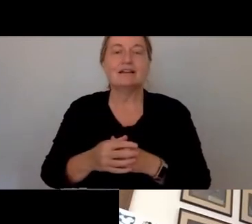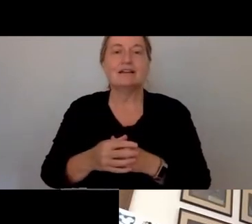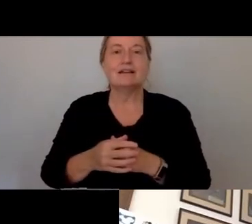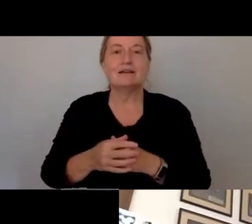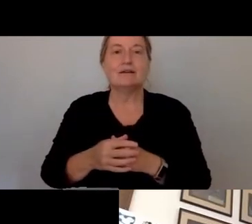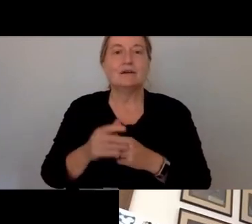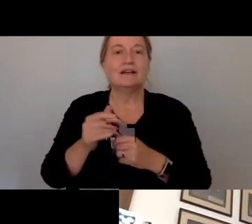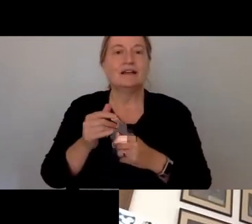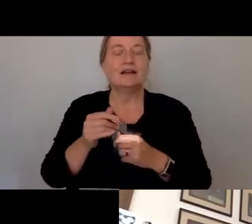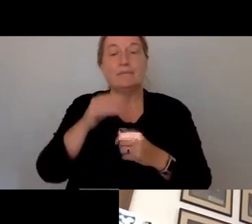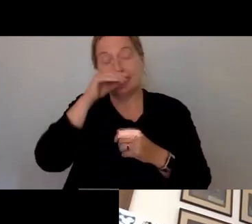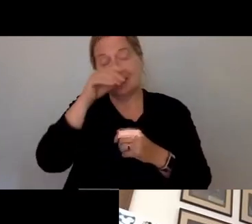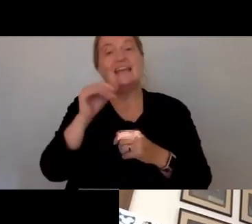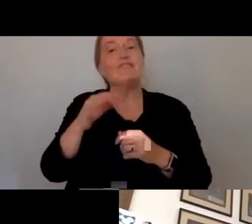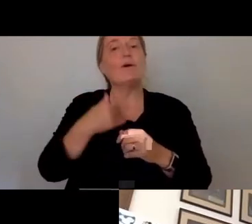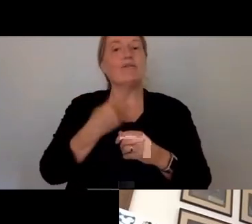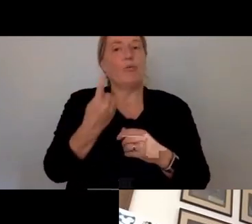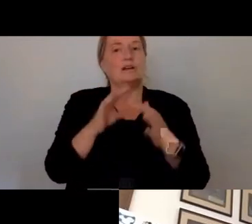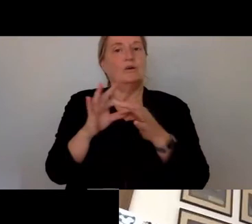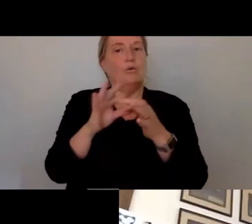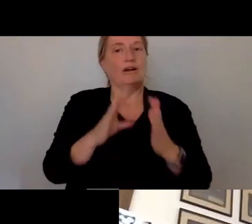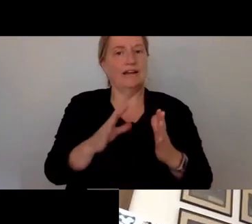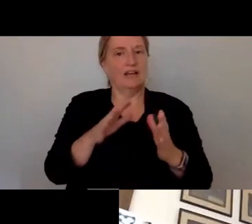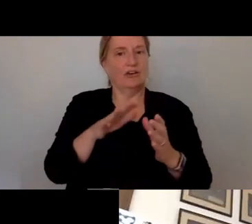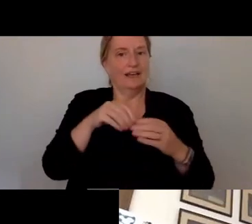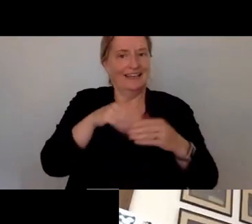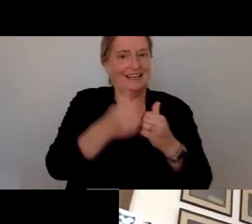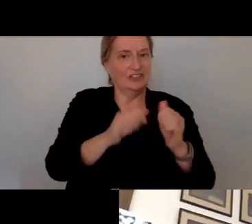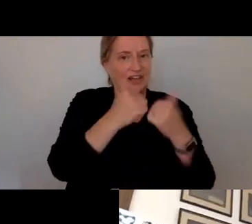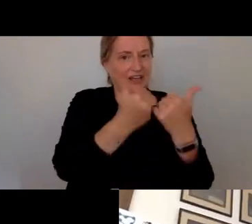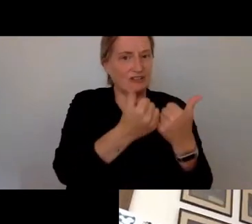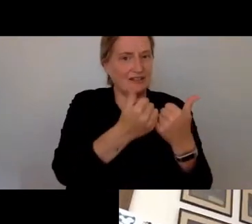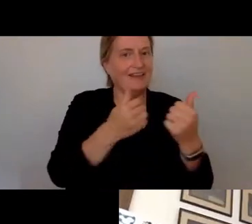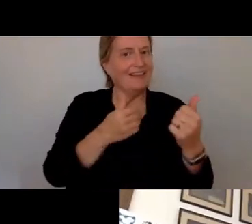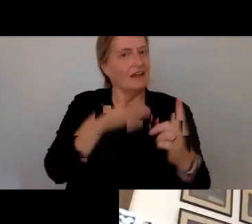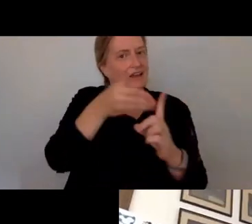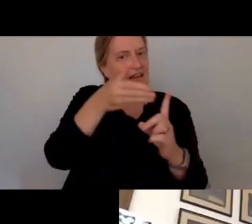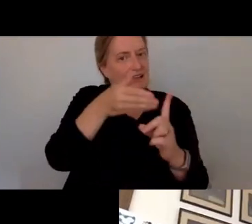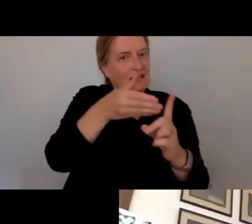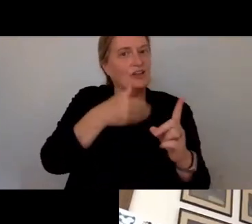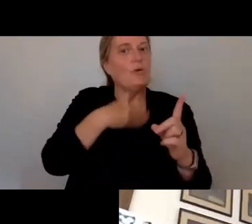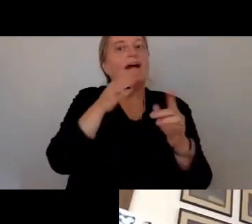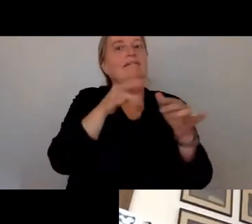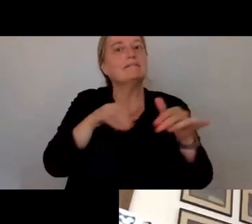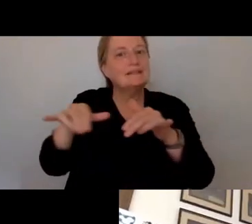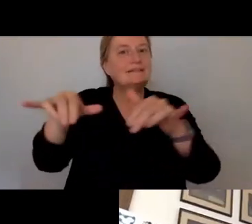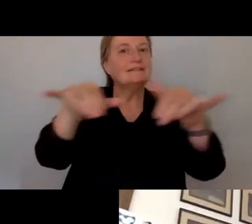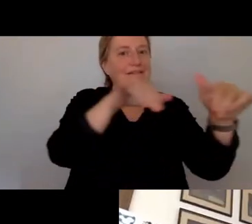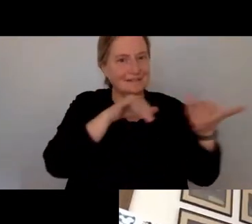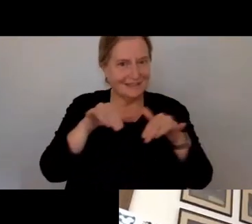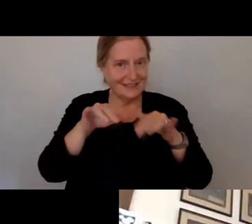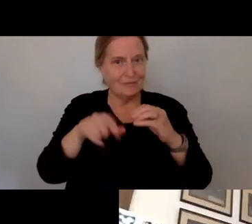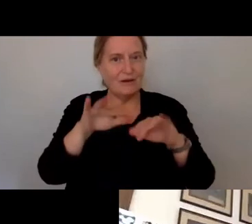you're going to have some consistency on how that message is set apart. There needs to be an arbitration person when it comes to